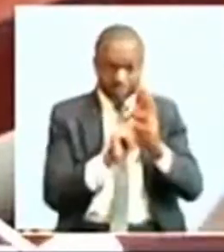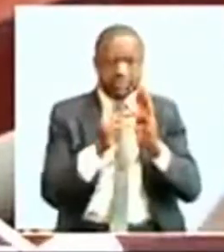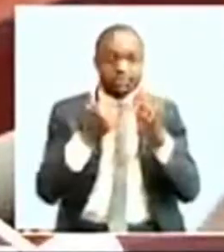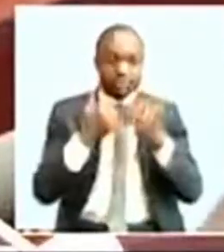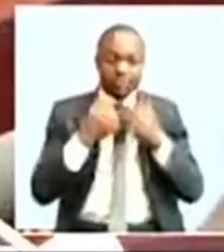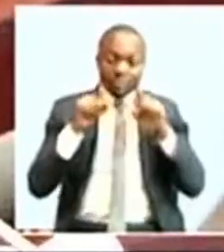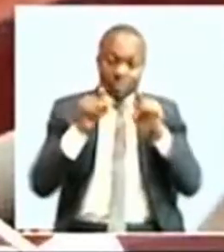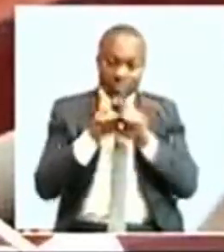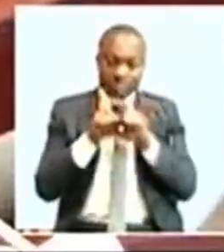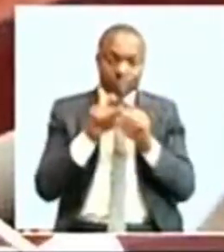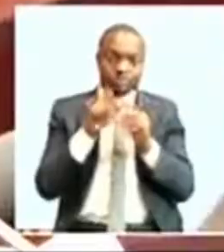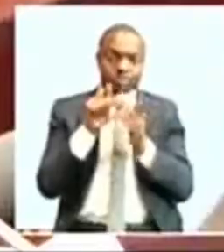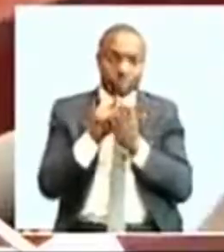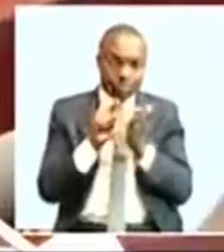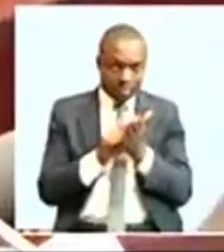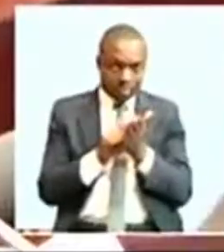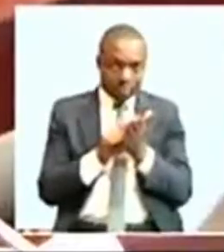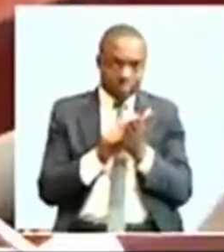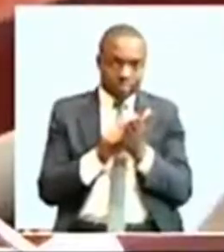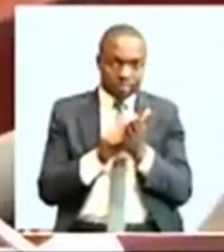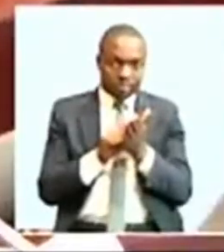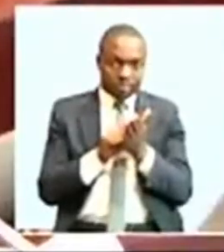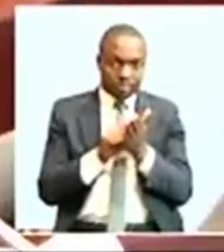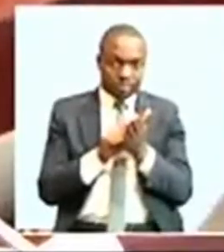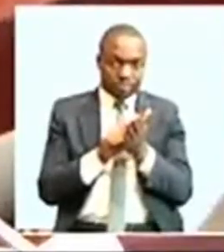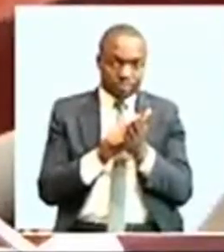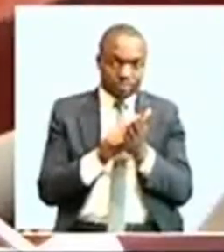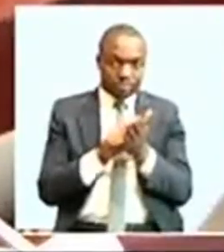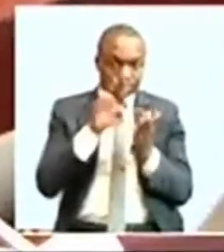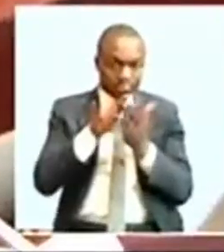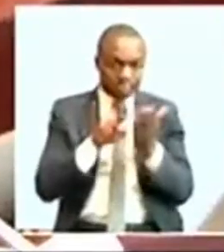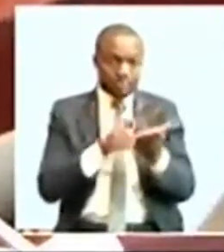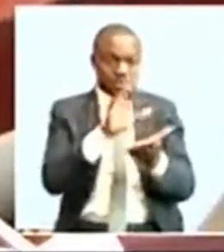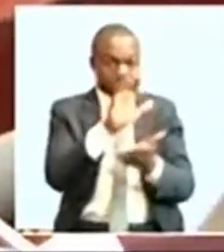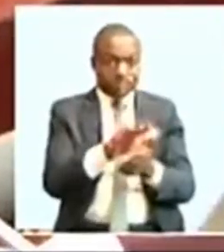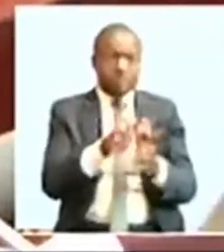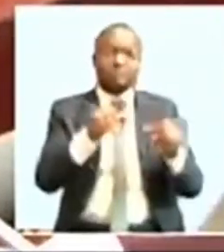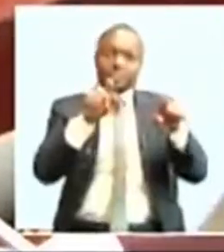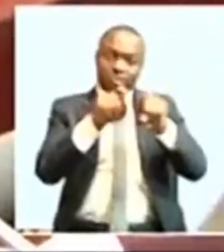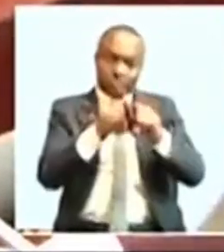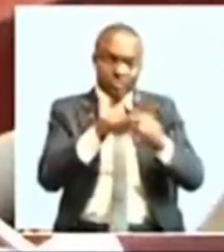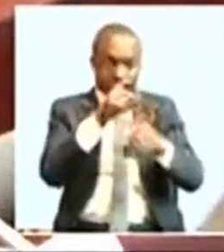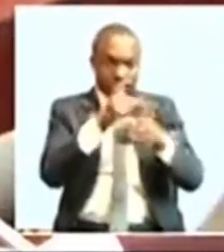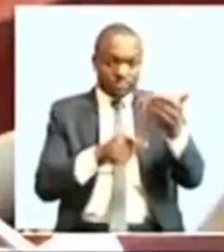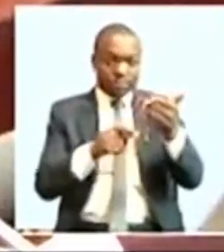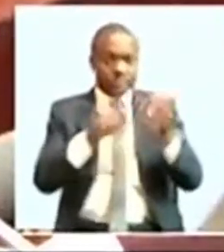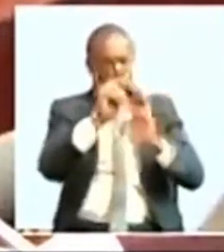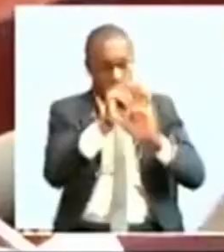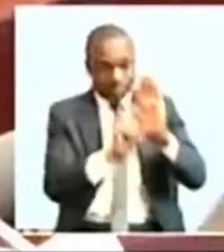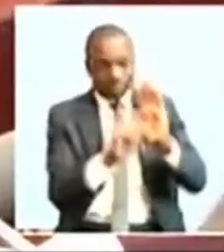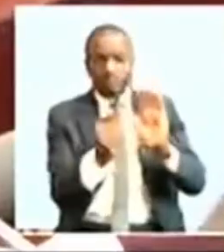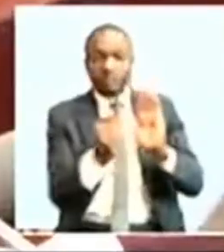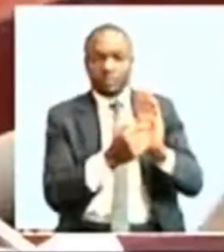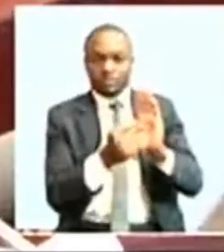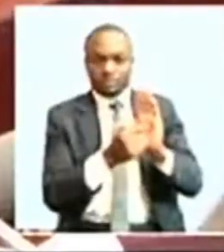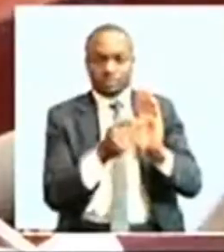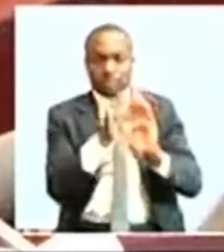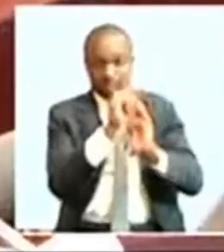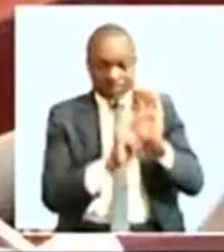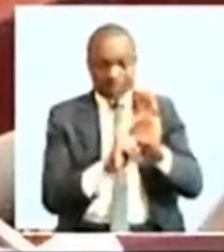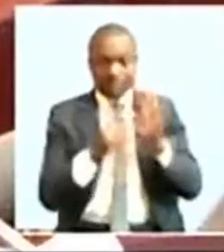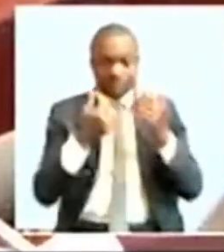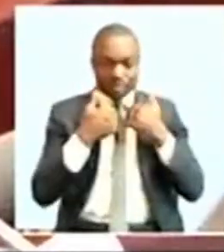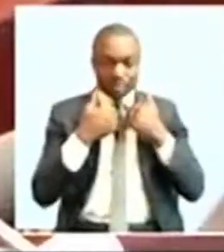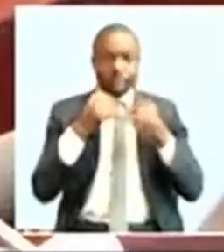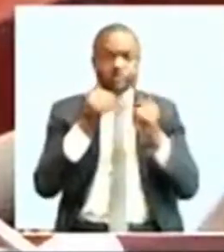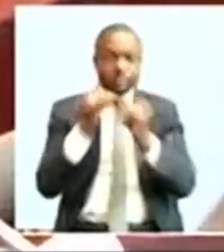similar provisions within, and the measures that are there are similar to what is in the policy itself. So already the policy has an implementation framework